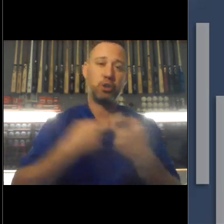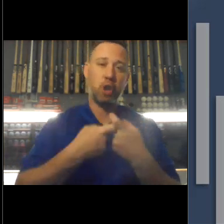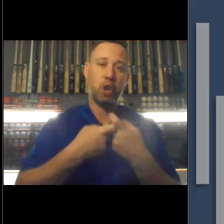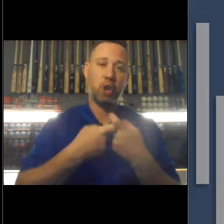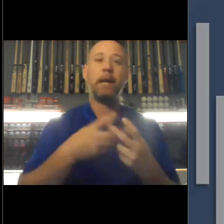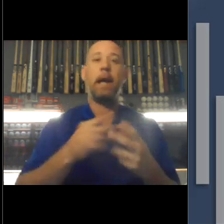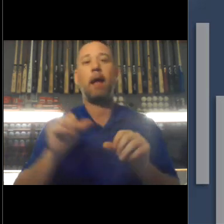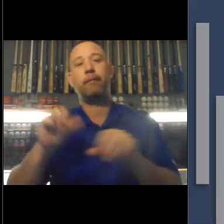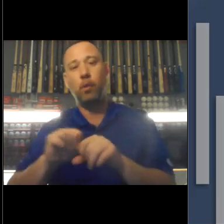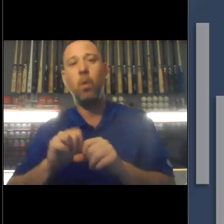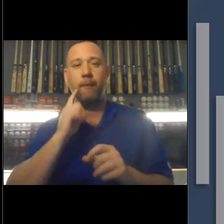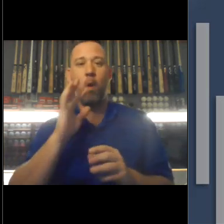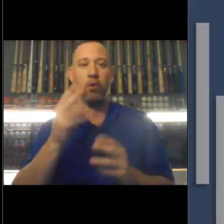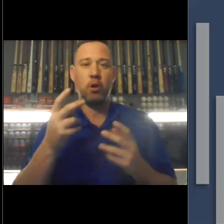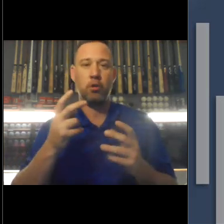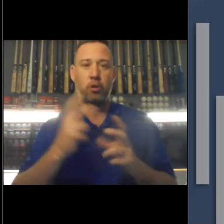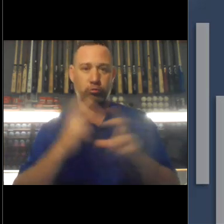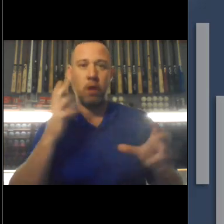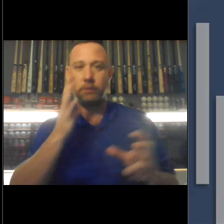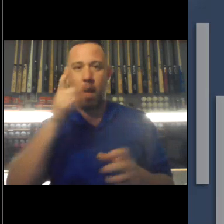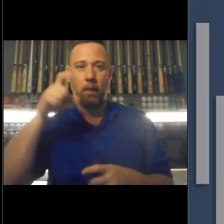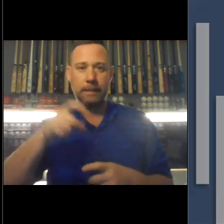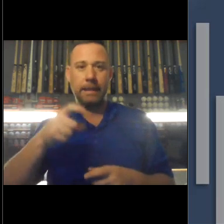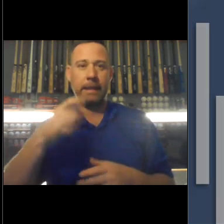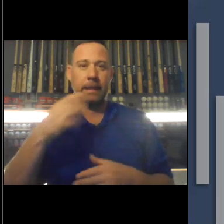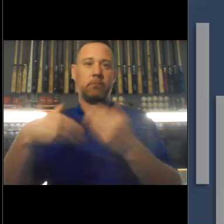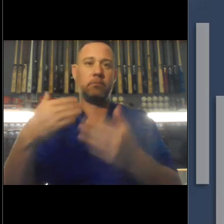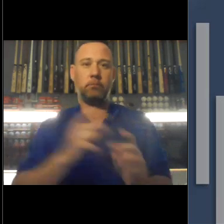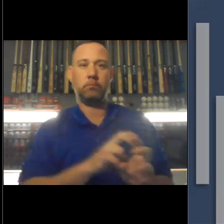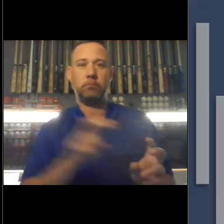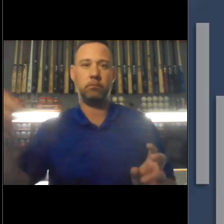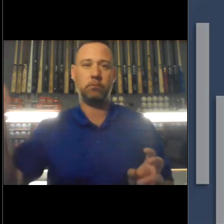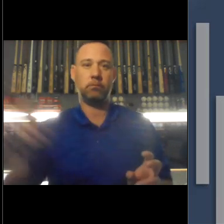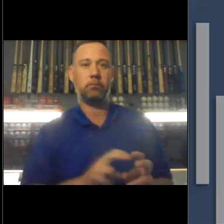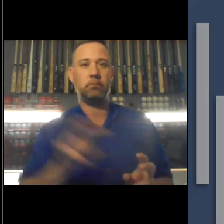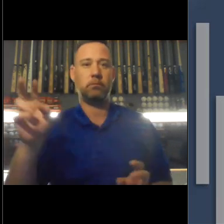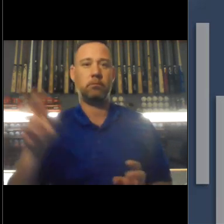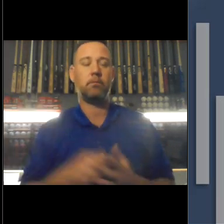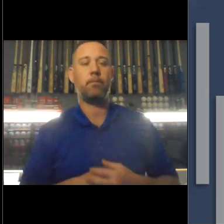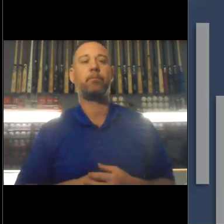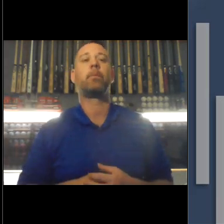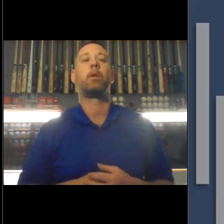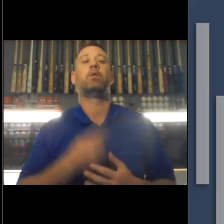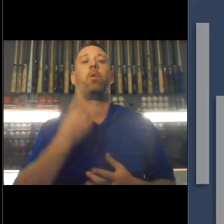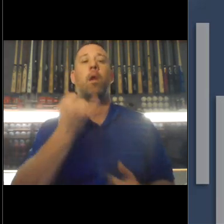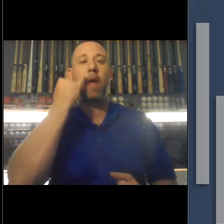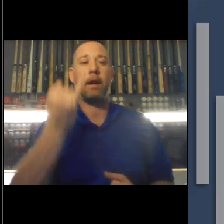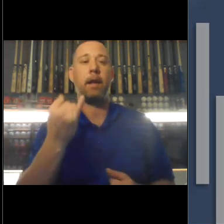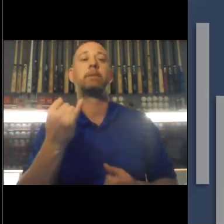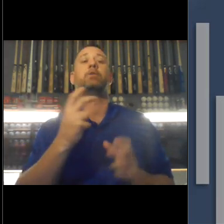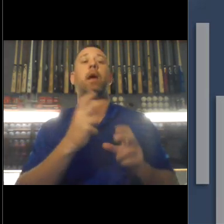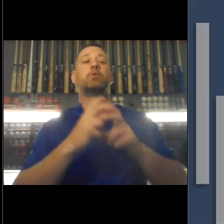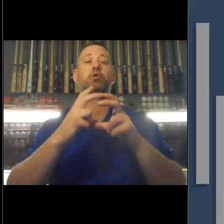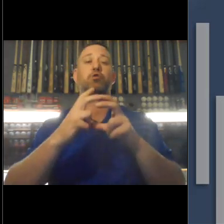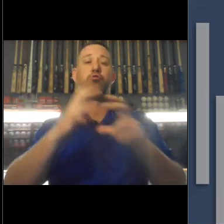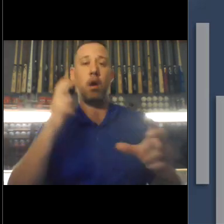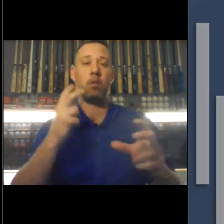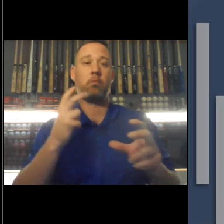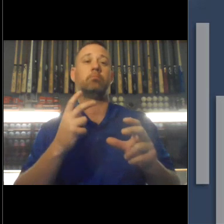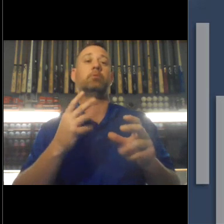these trucks that are going to need it along the way? So one of the ideas here is, as truck traffic grows through